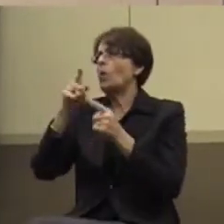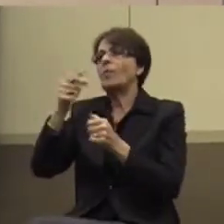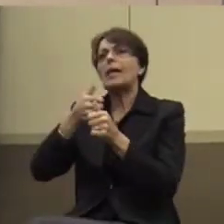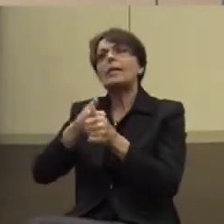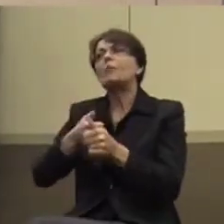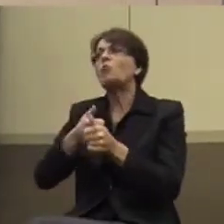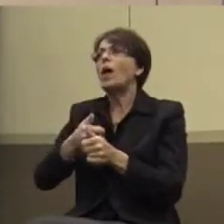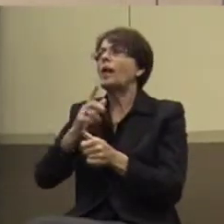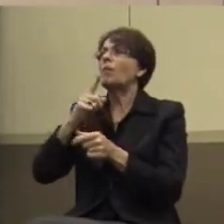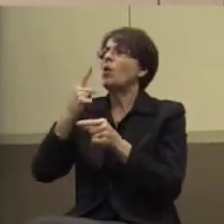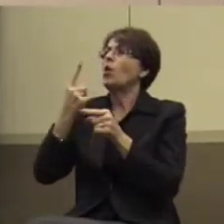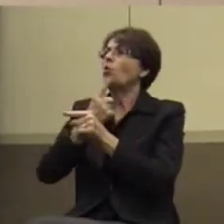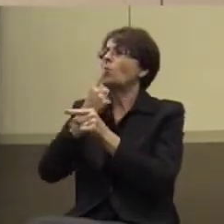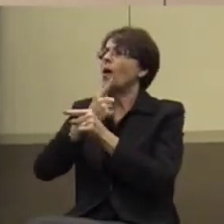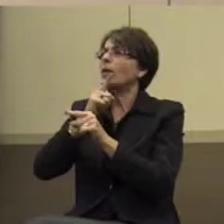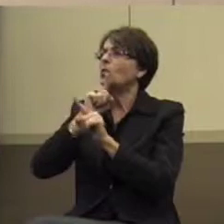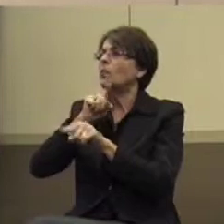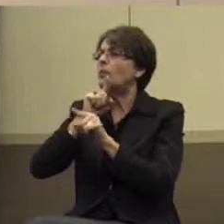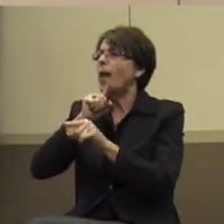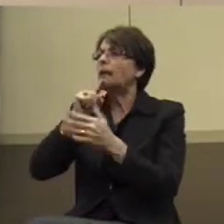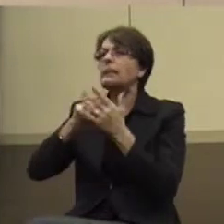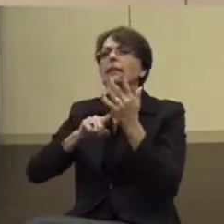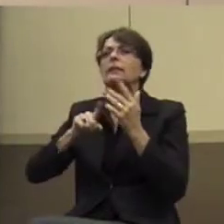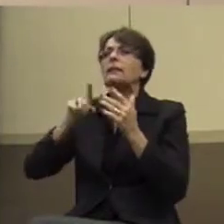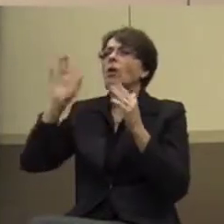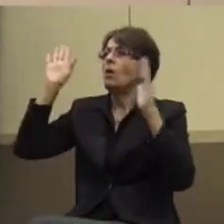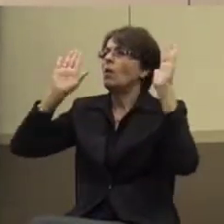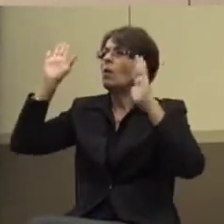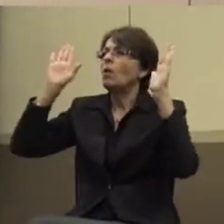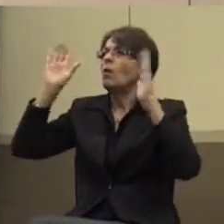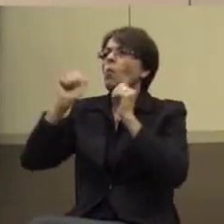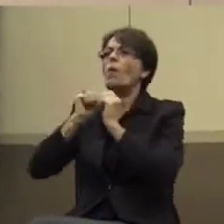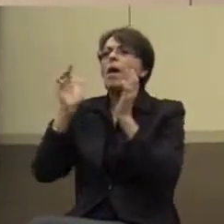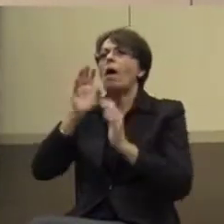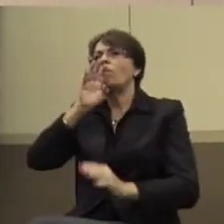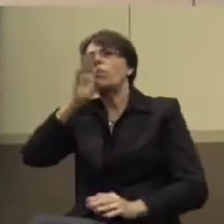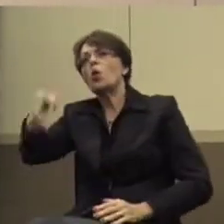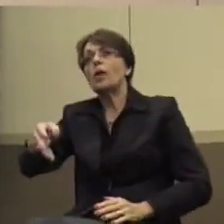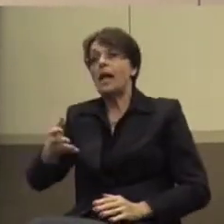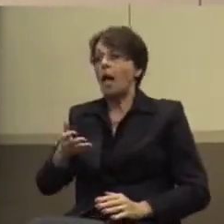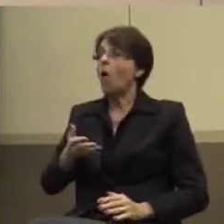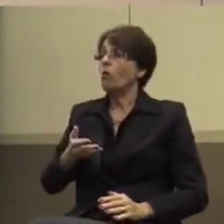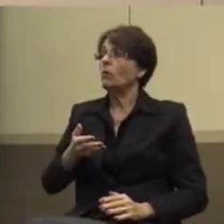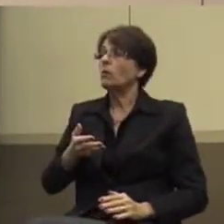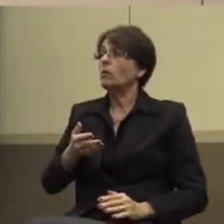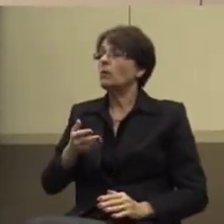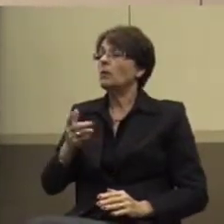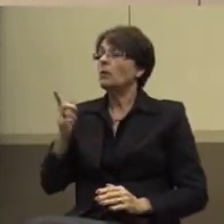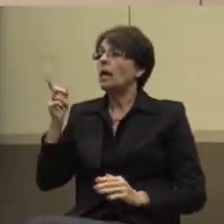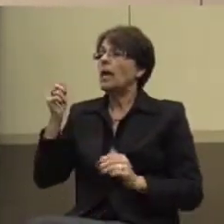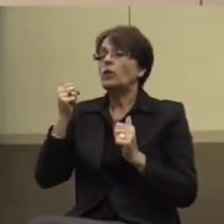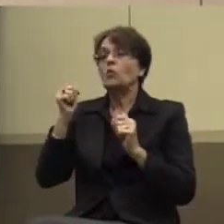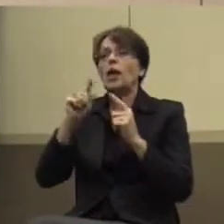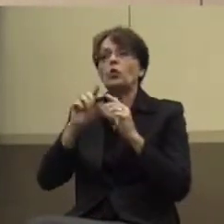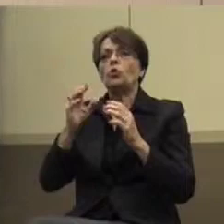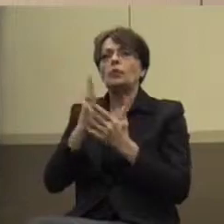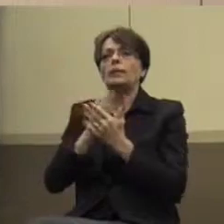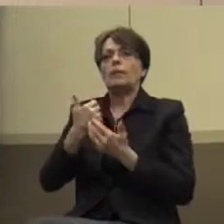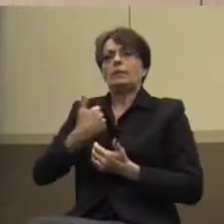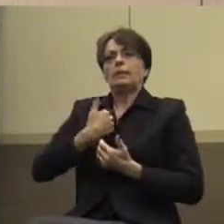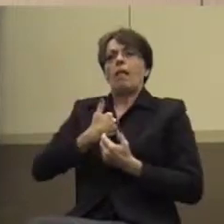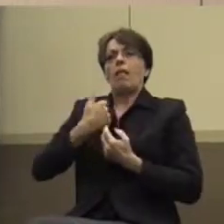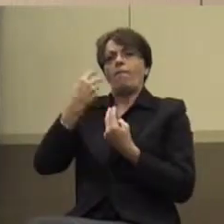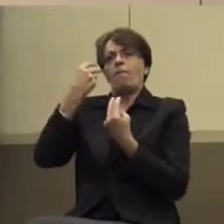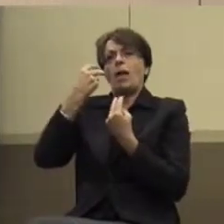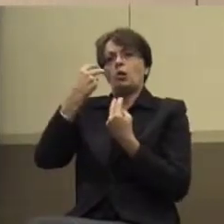hand without blurting out, and then they can challenge and do some self-monitoring on their own. Something can be used with event